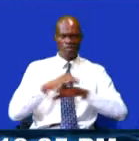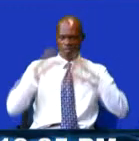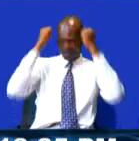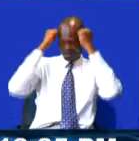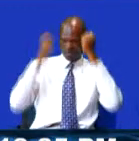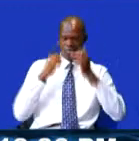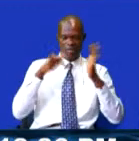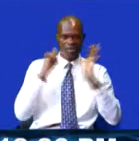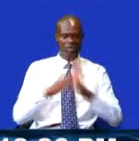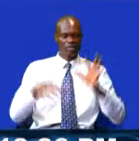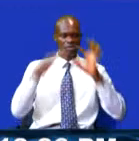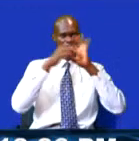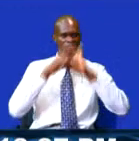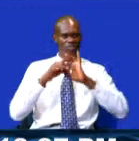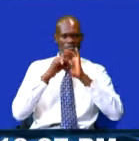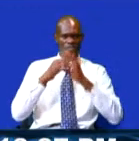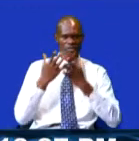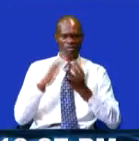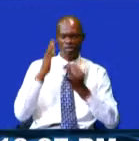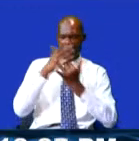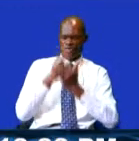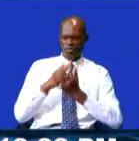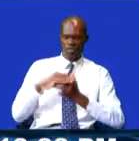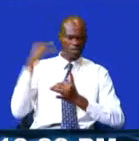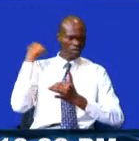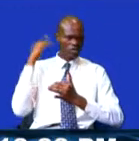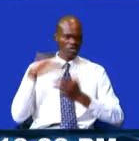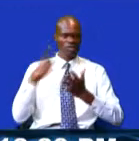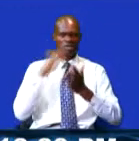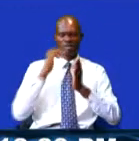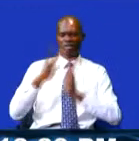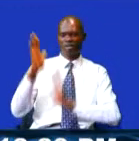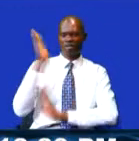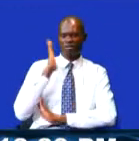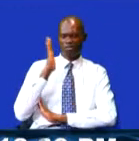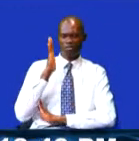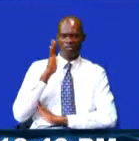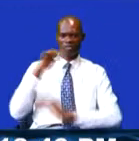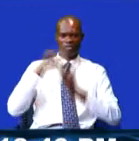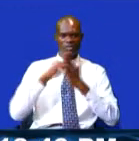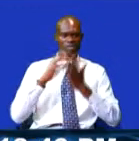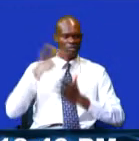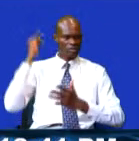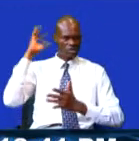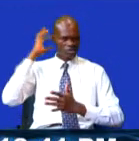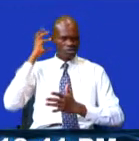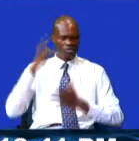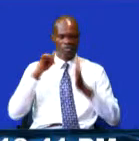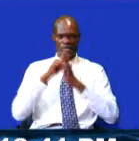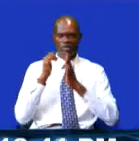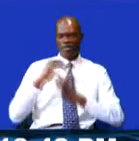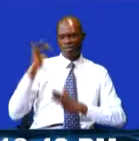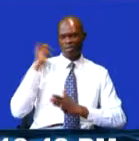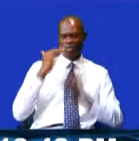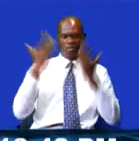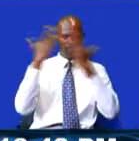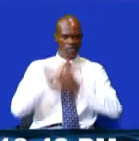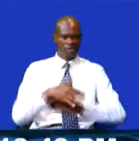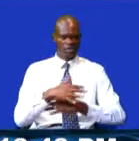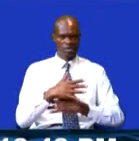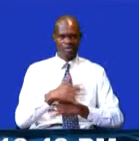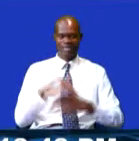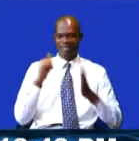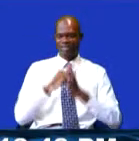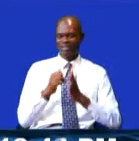ni nitiere tudruok mabedo e kind jomaundu kod chukdar marito kar tiegruok ma kamano, ka giwacho ni otieno ma kawuono